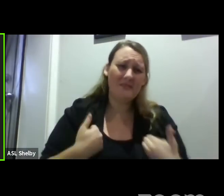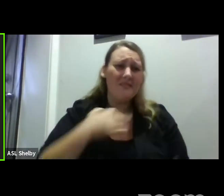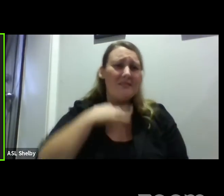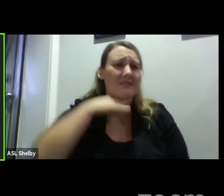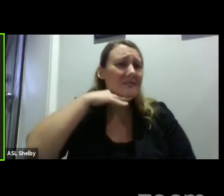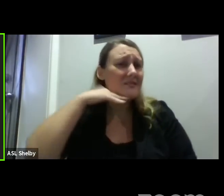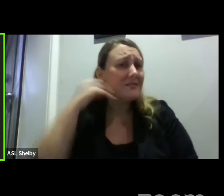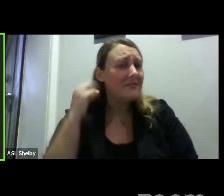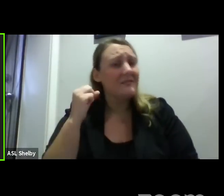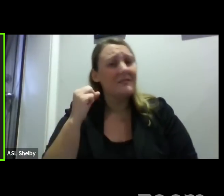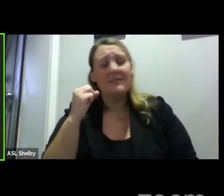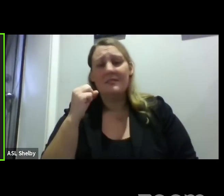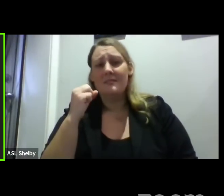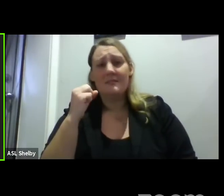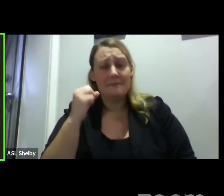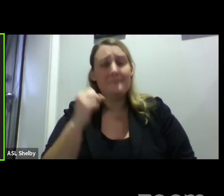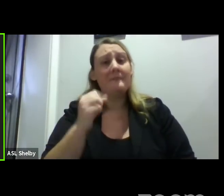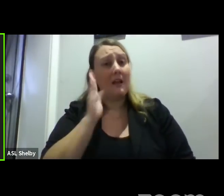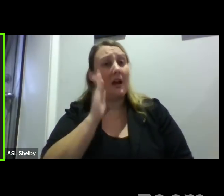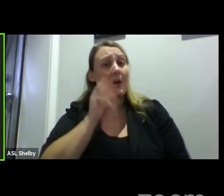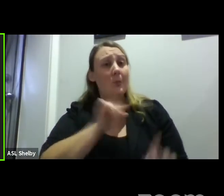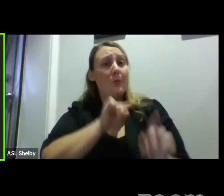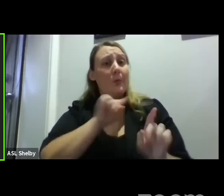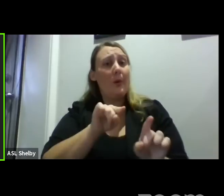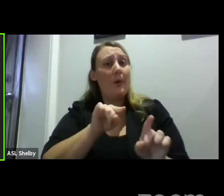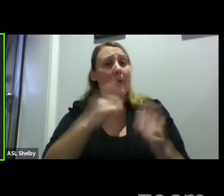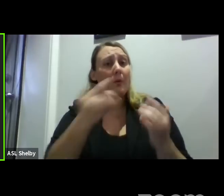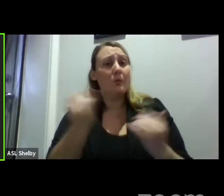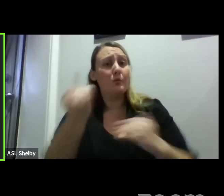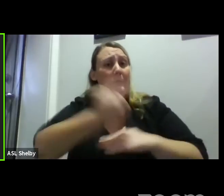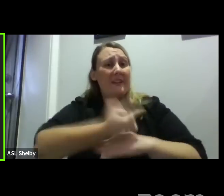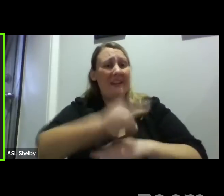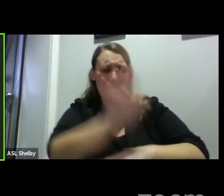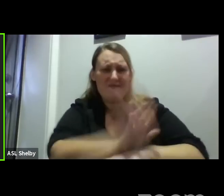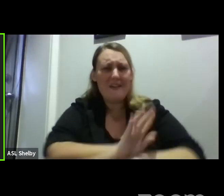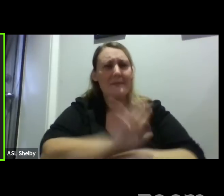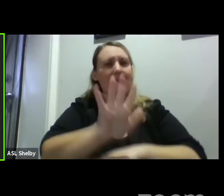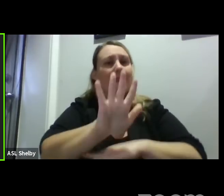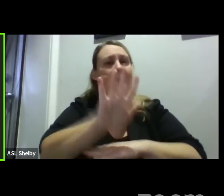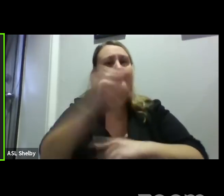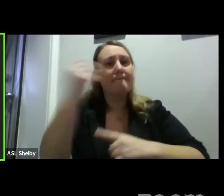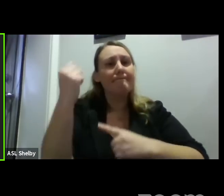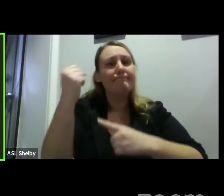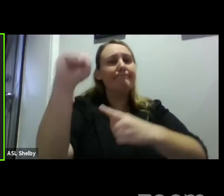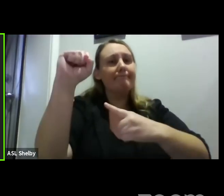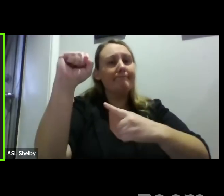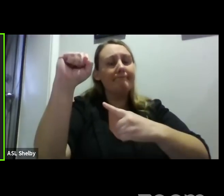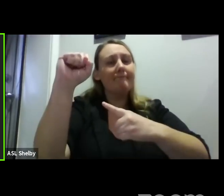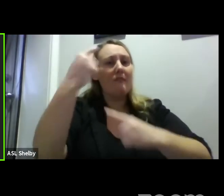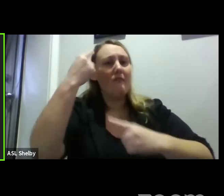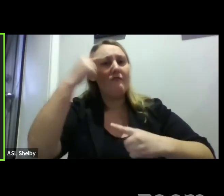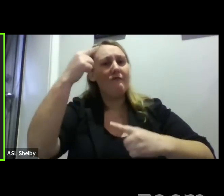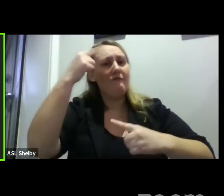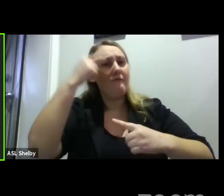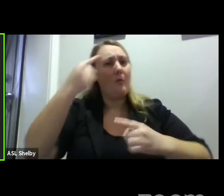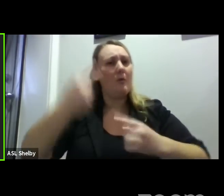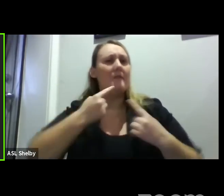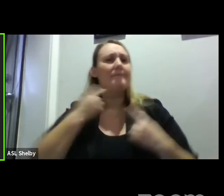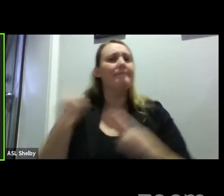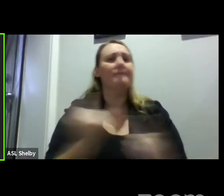5 p.m. reclaiming our liberty at the Stonewall. I'm gonna pass it to my